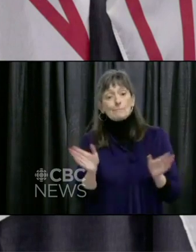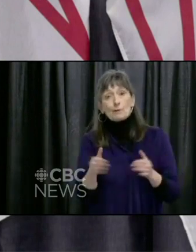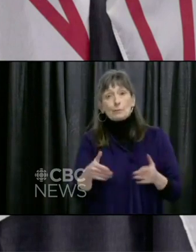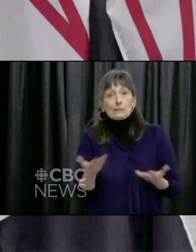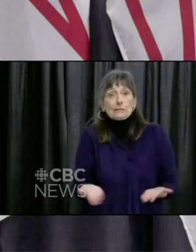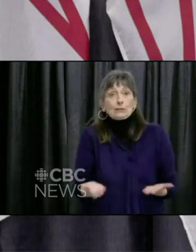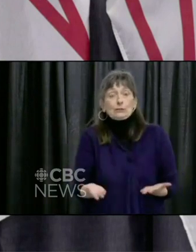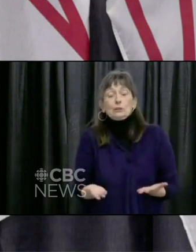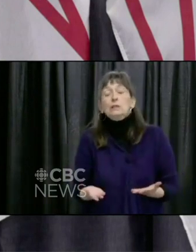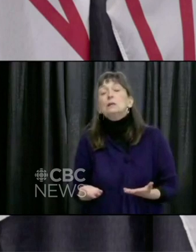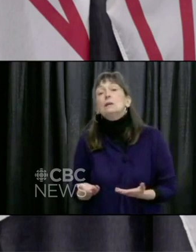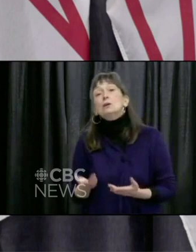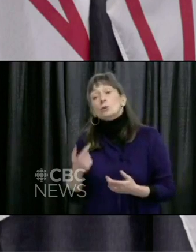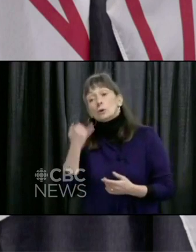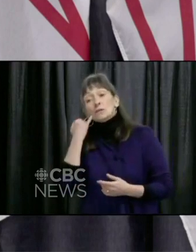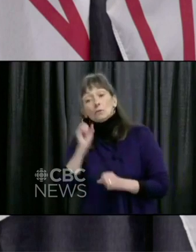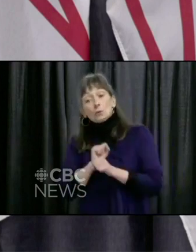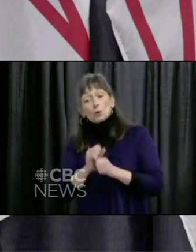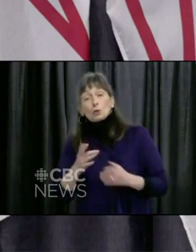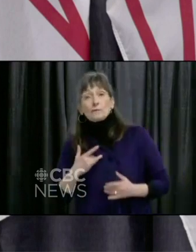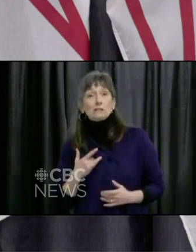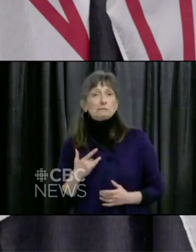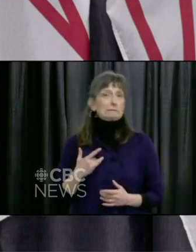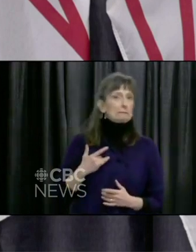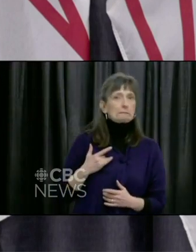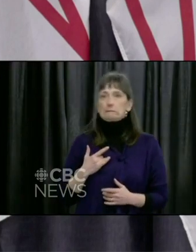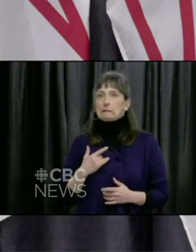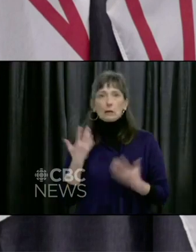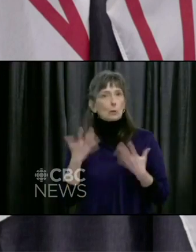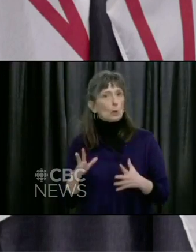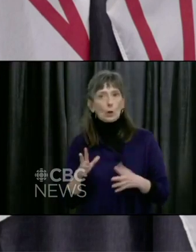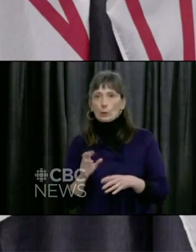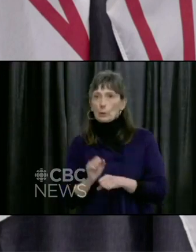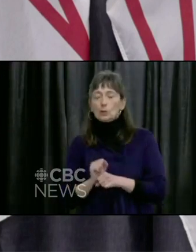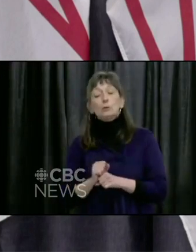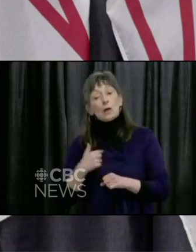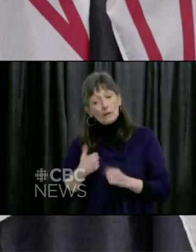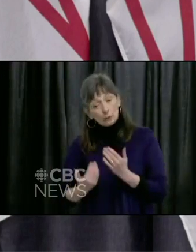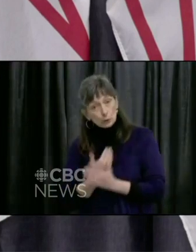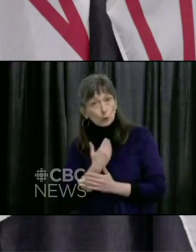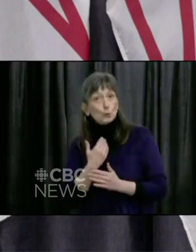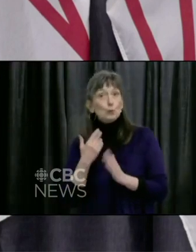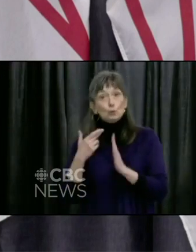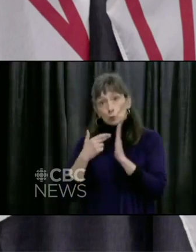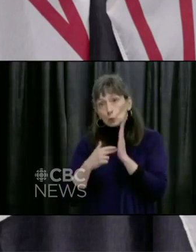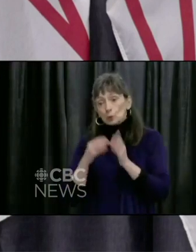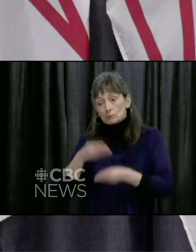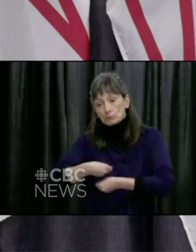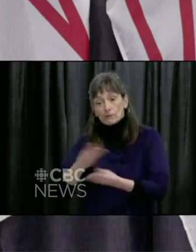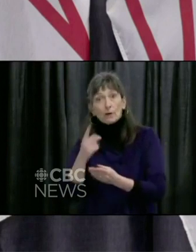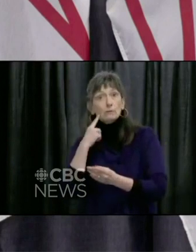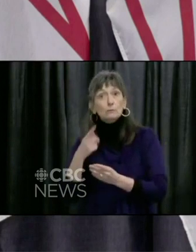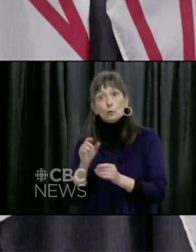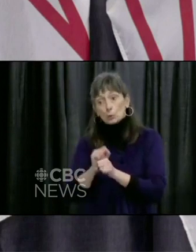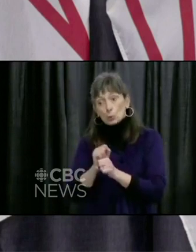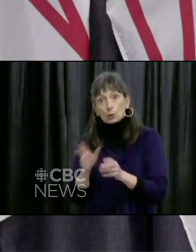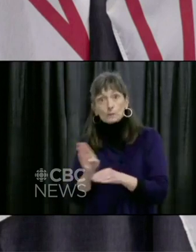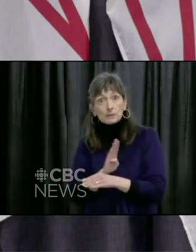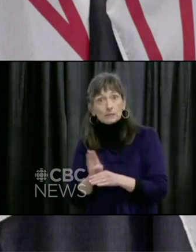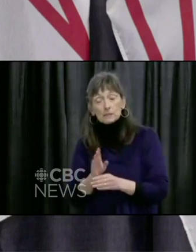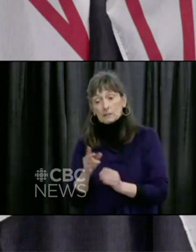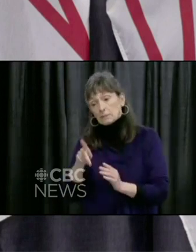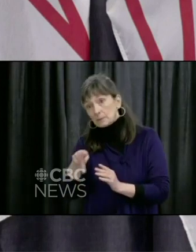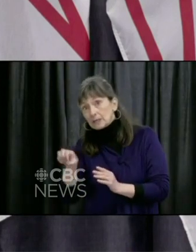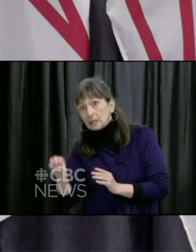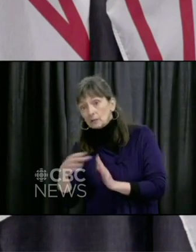PPE, and there's been some sharing of plans with Service Newfoundland and Labrador. And as my understanding, they